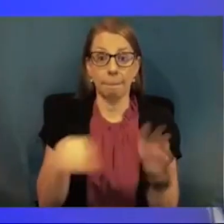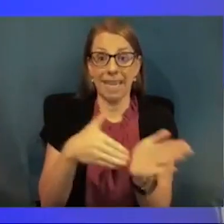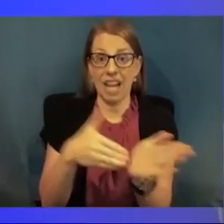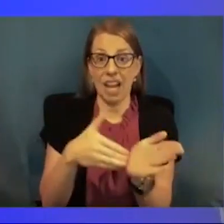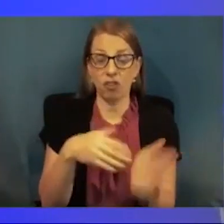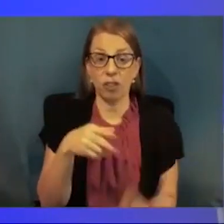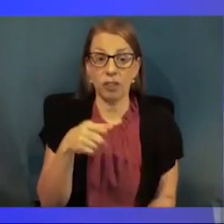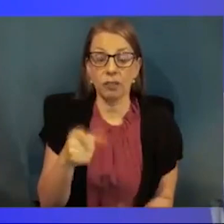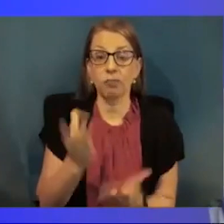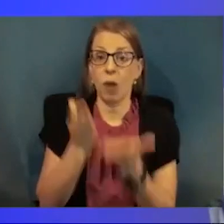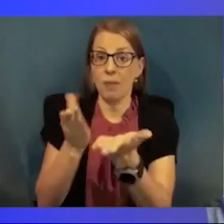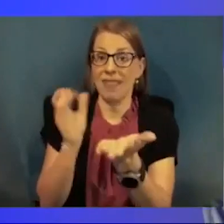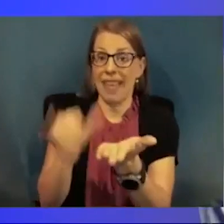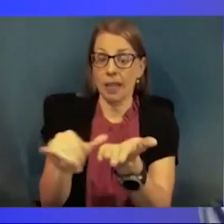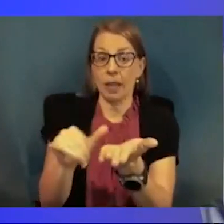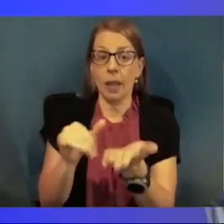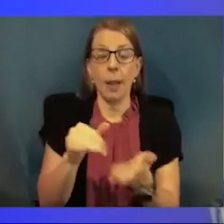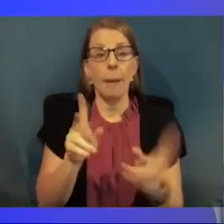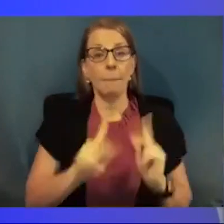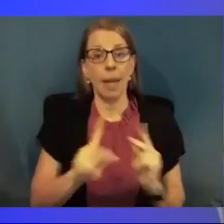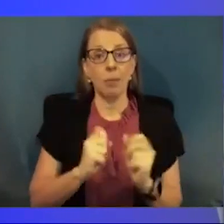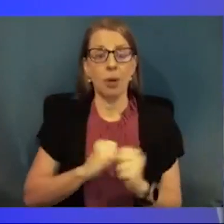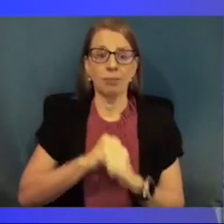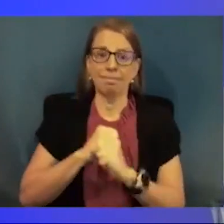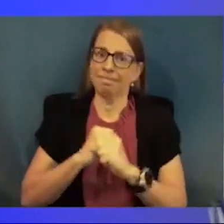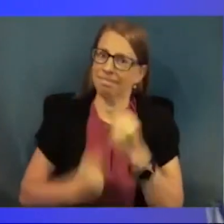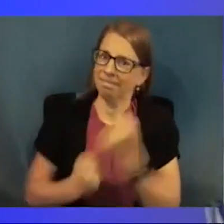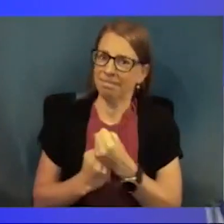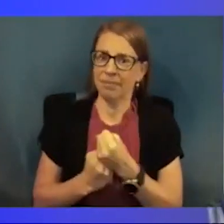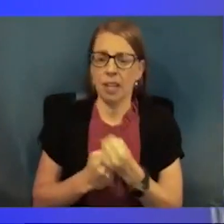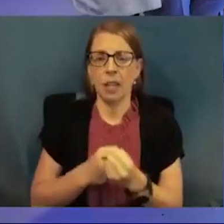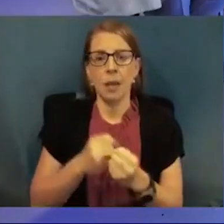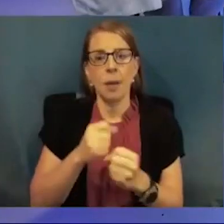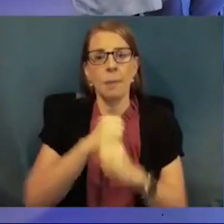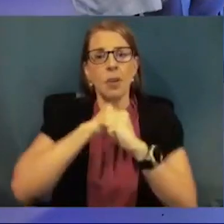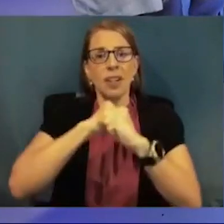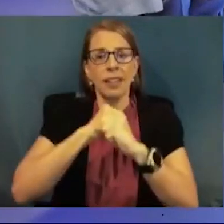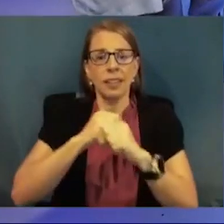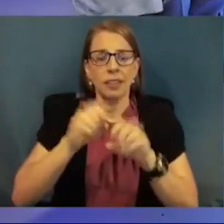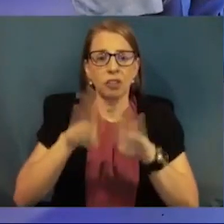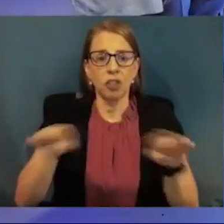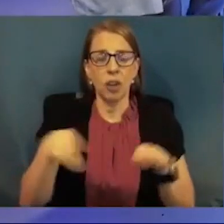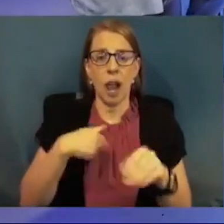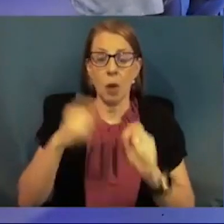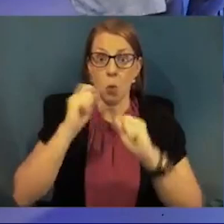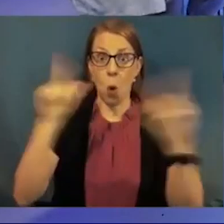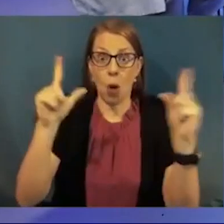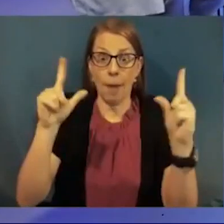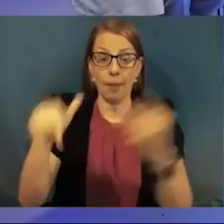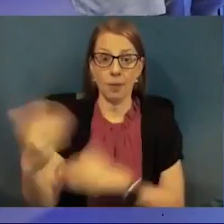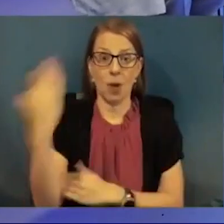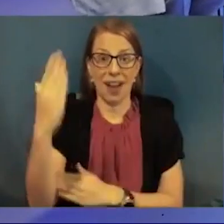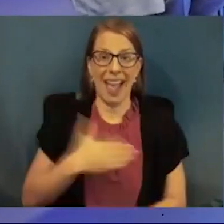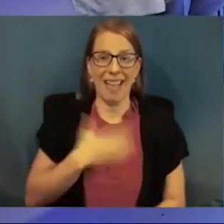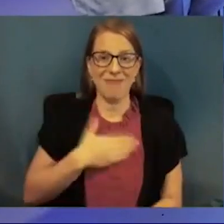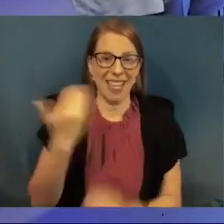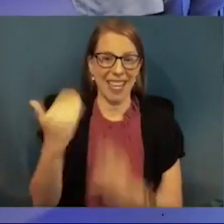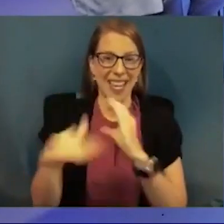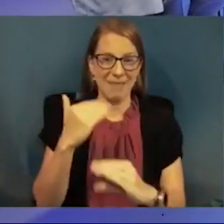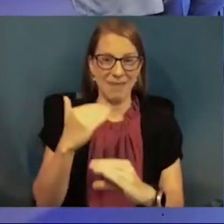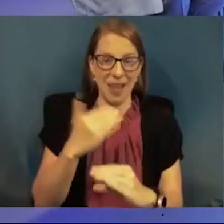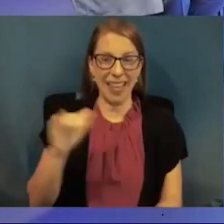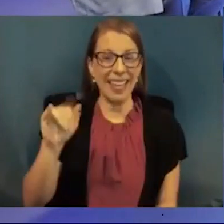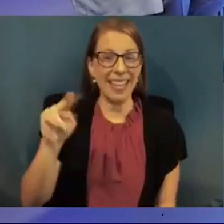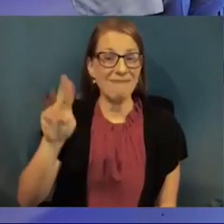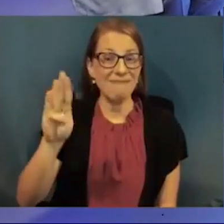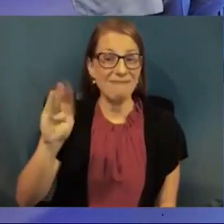dedicated toward protecting children, that's their recommendation as well. I woke up this morning to that happy email in my inbox saying that my kids will be